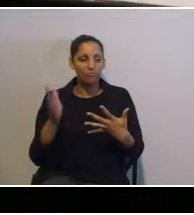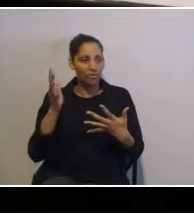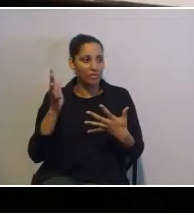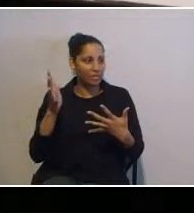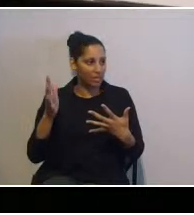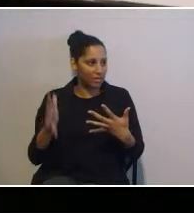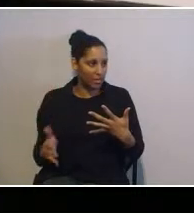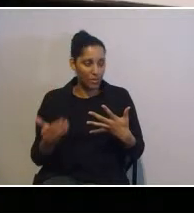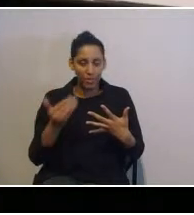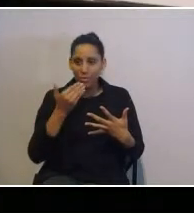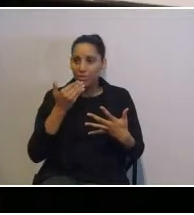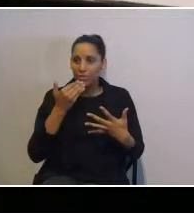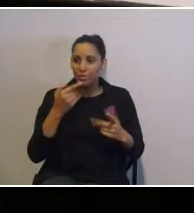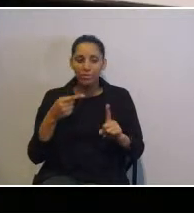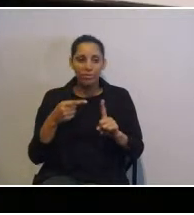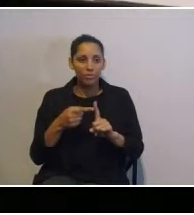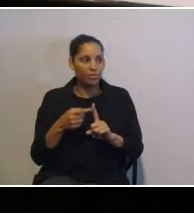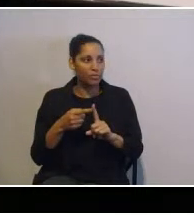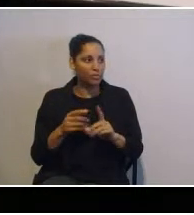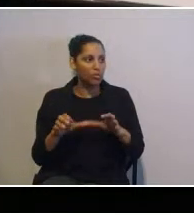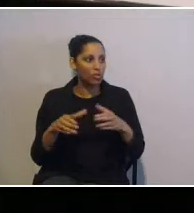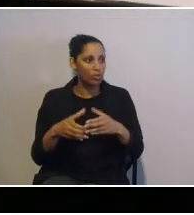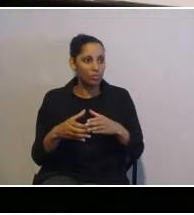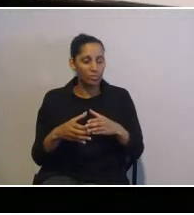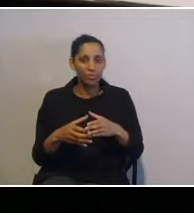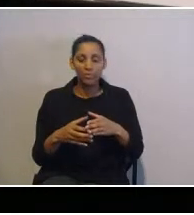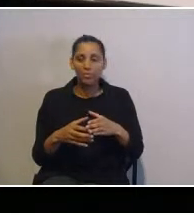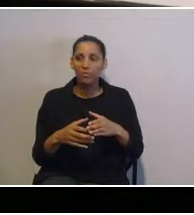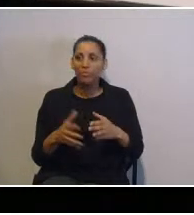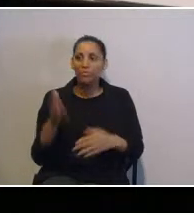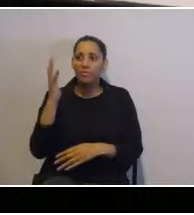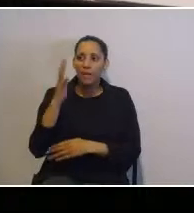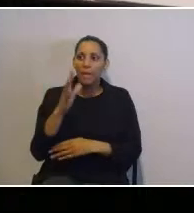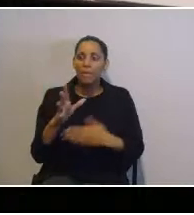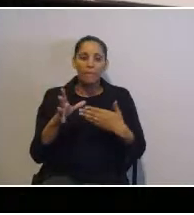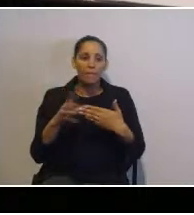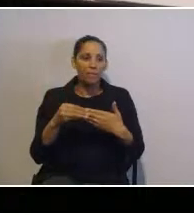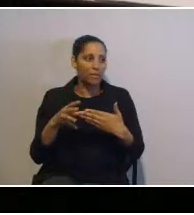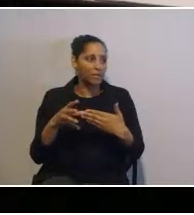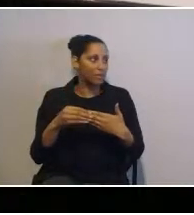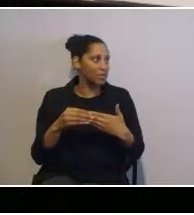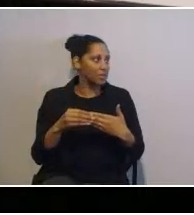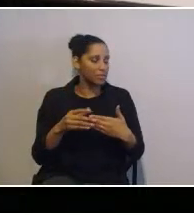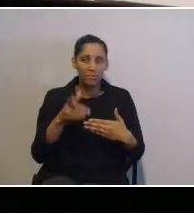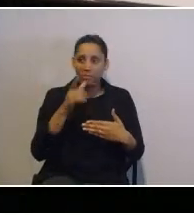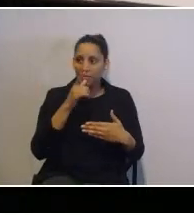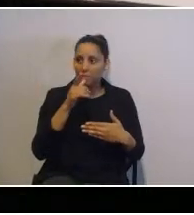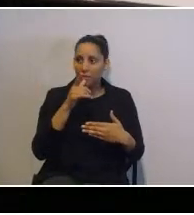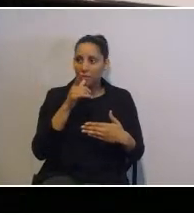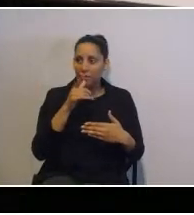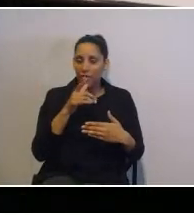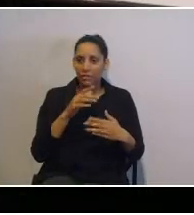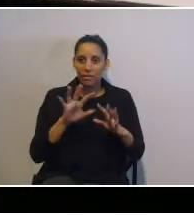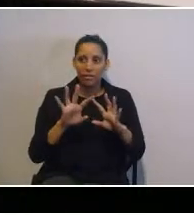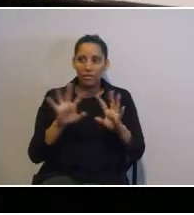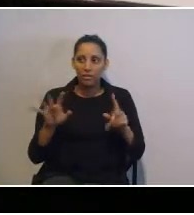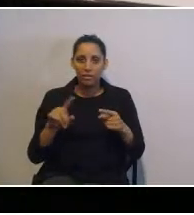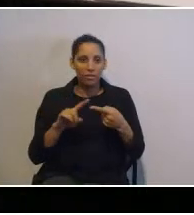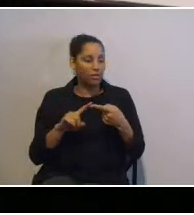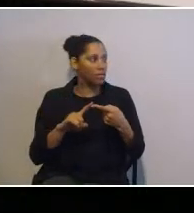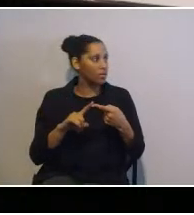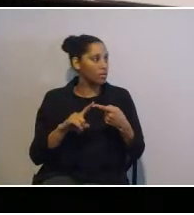is group presentation by the members of the public. I have the names of was it